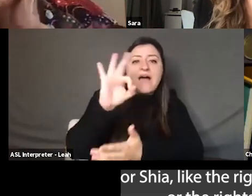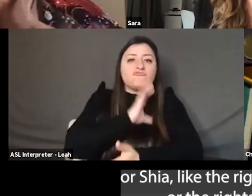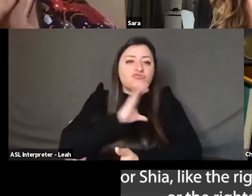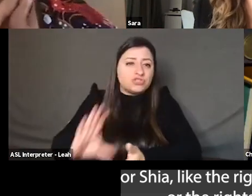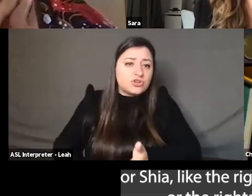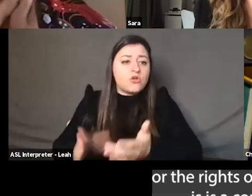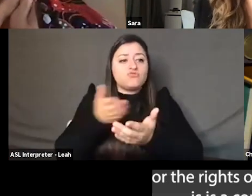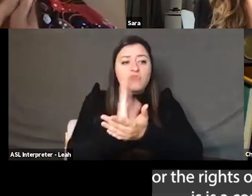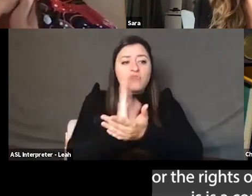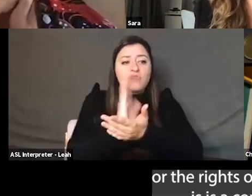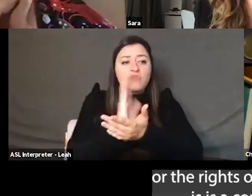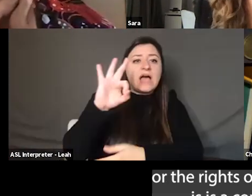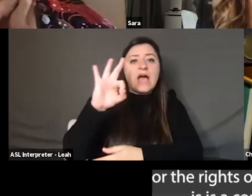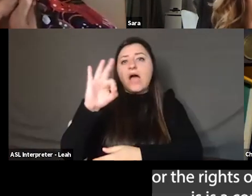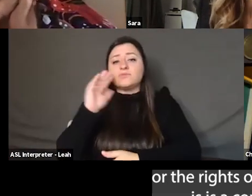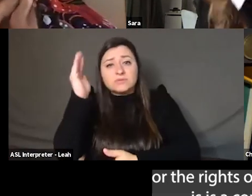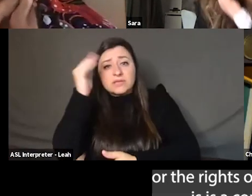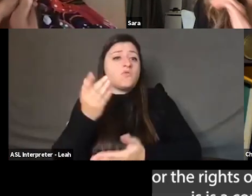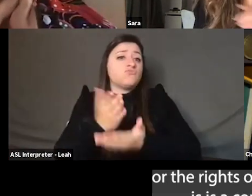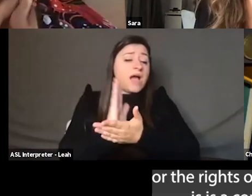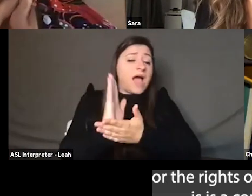or the rights of Sunnis or the rights of Muslims,